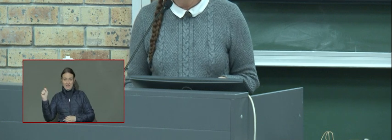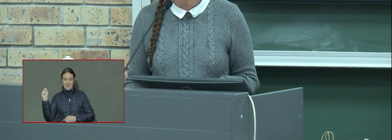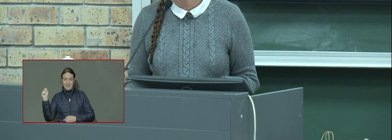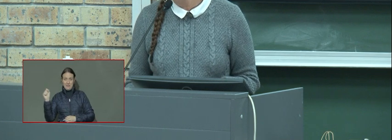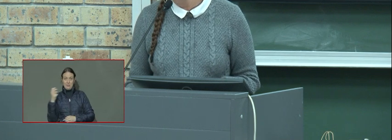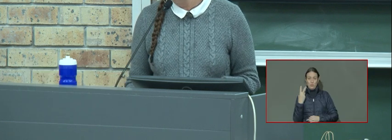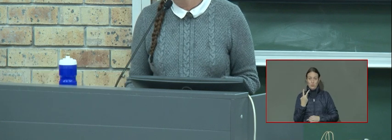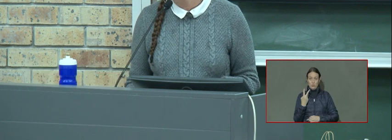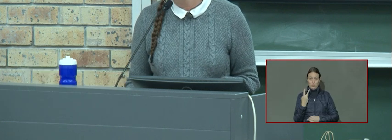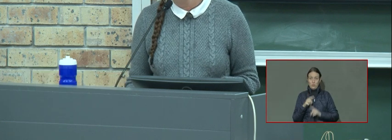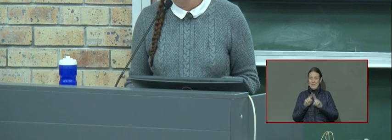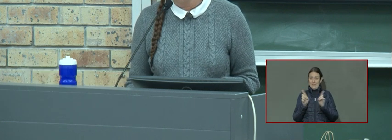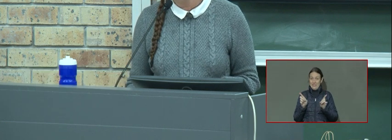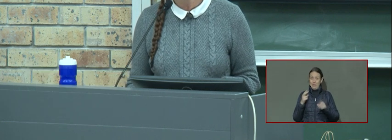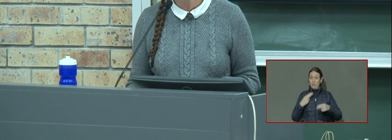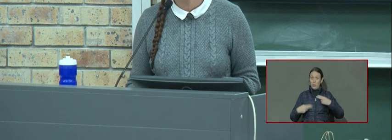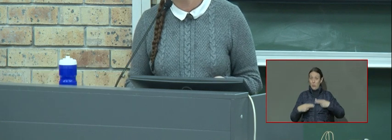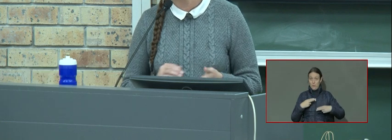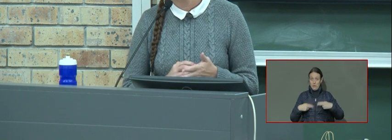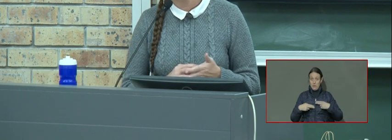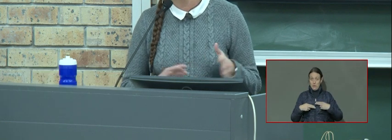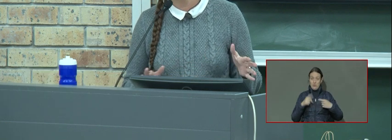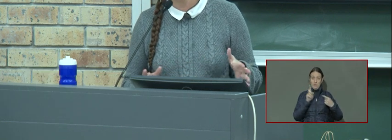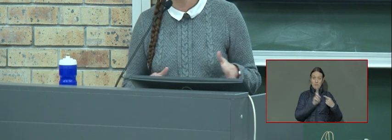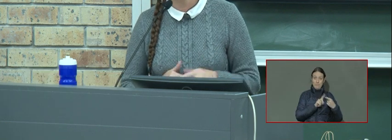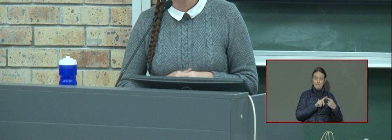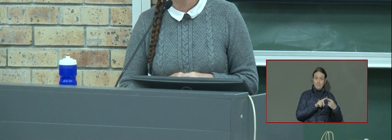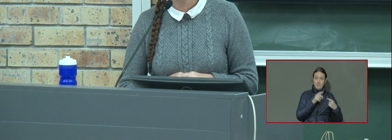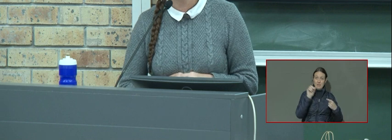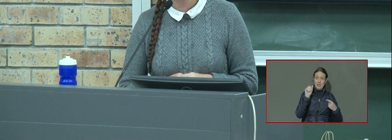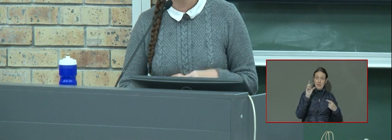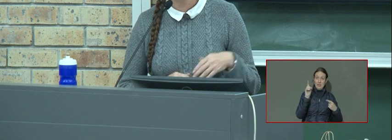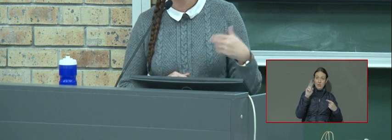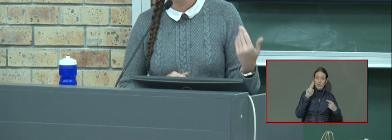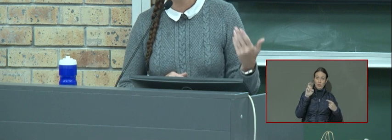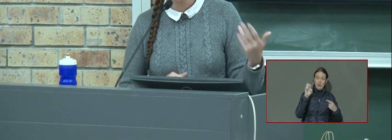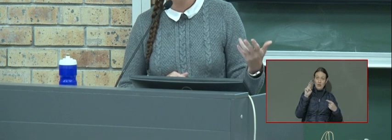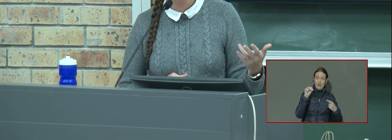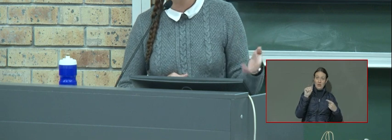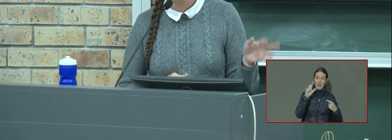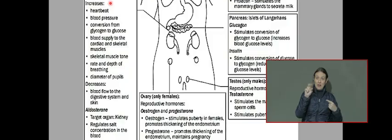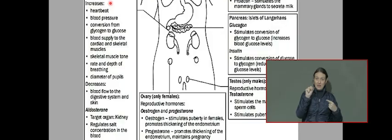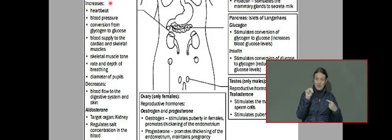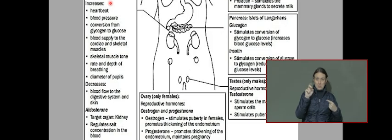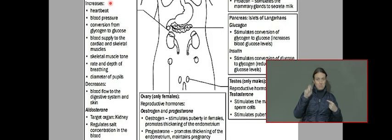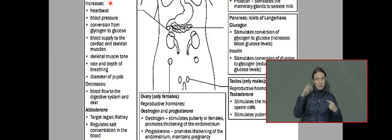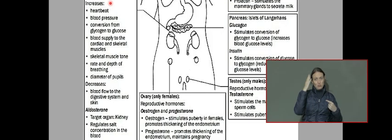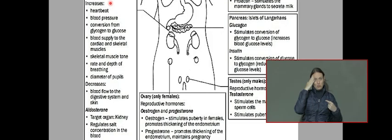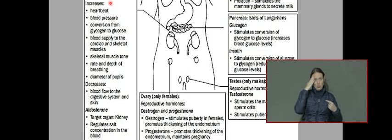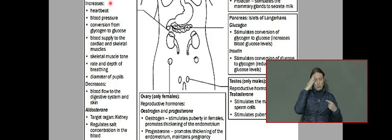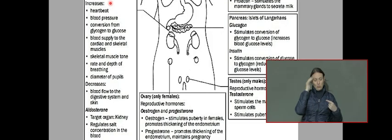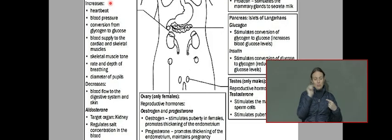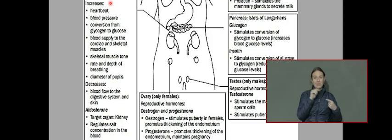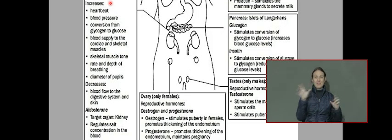two different hormones. And the first one, adrenaline, we have to know what is going to happen because it links with